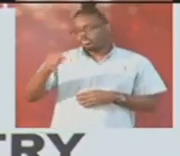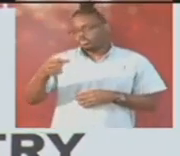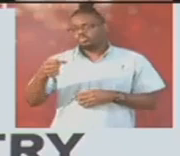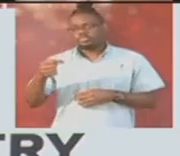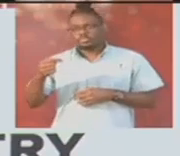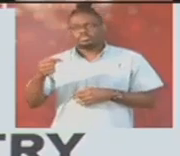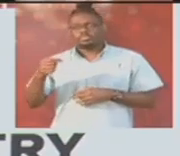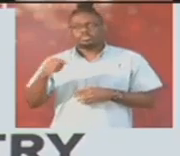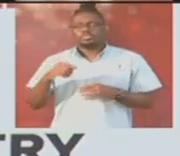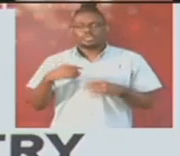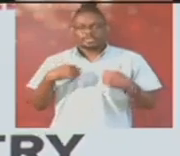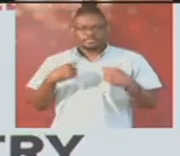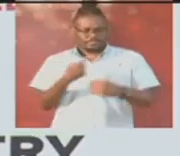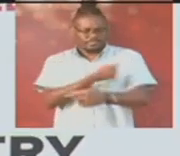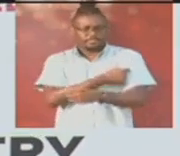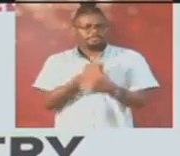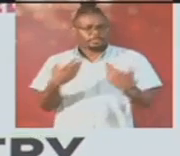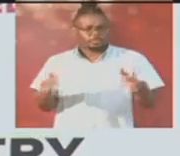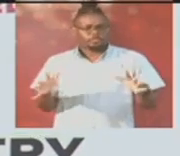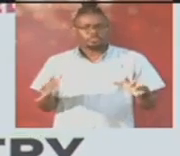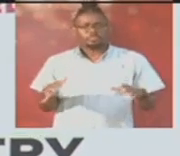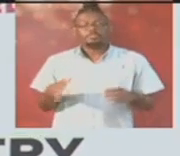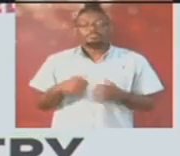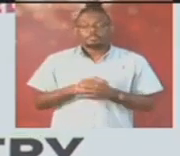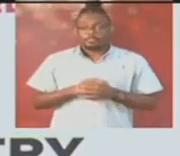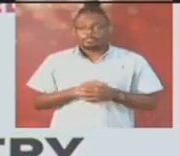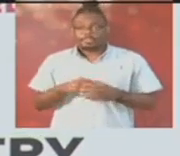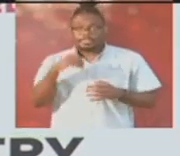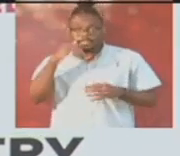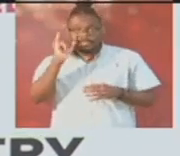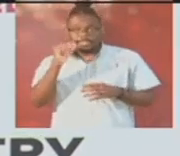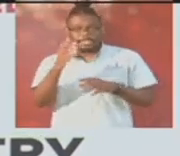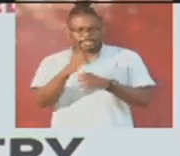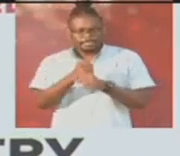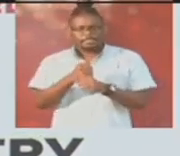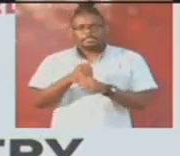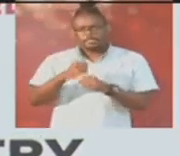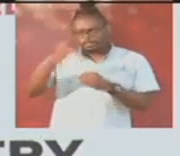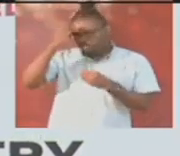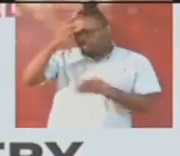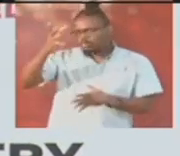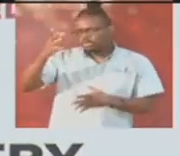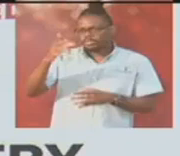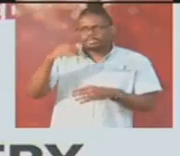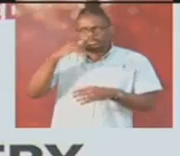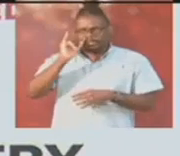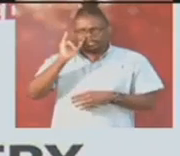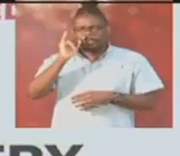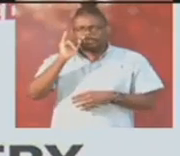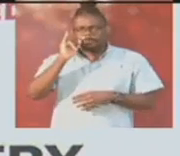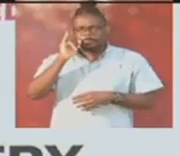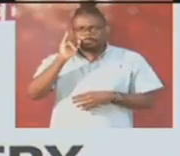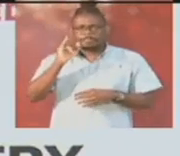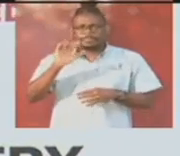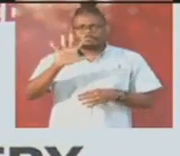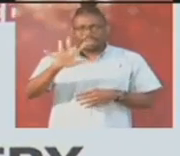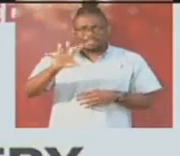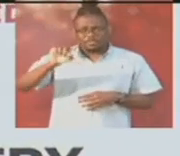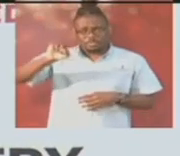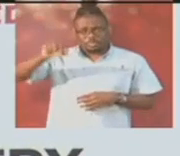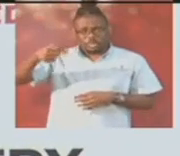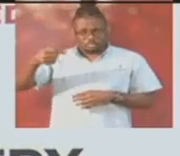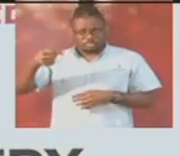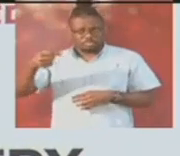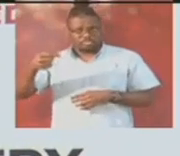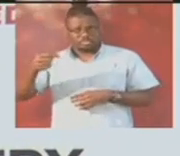in a meeting we had with the CEOs yesterday morning, I meet with them every Tuesday morning, we had identified 5,000